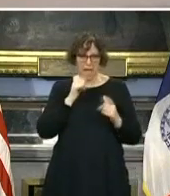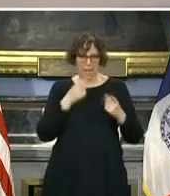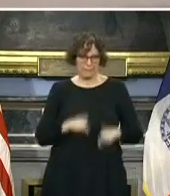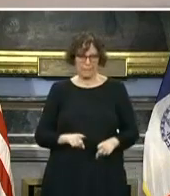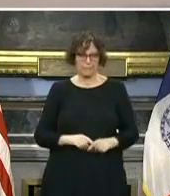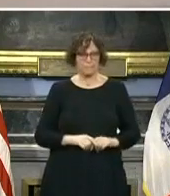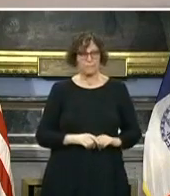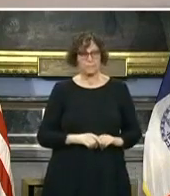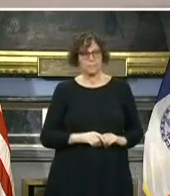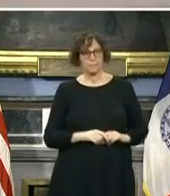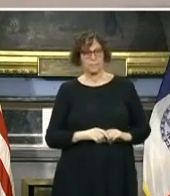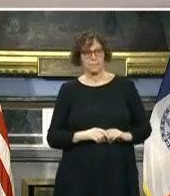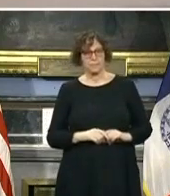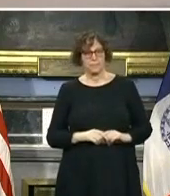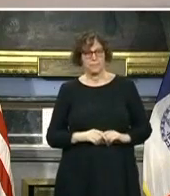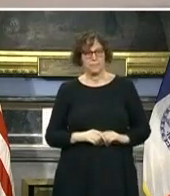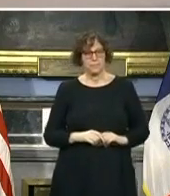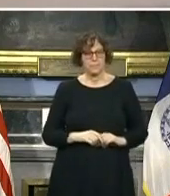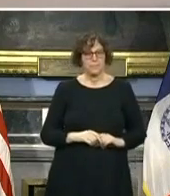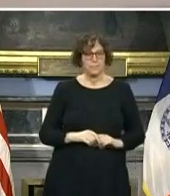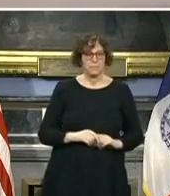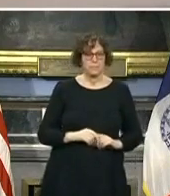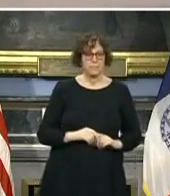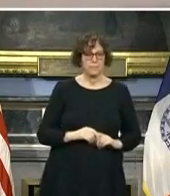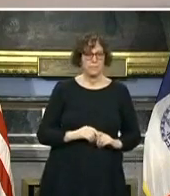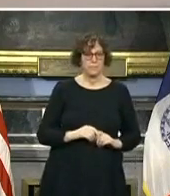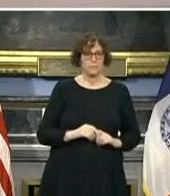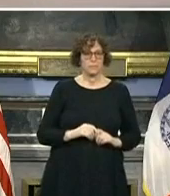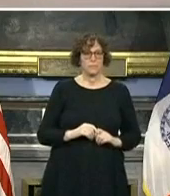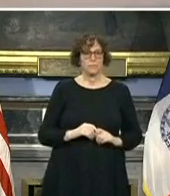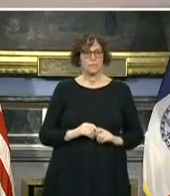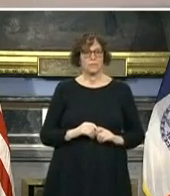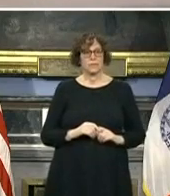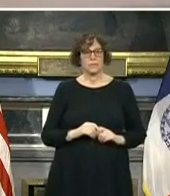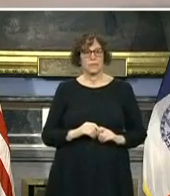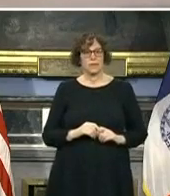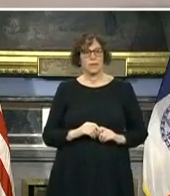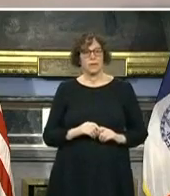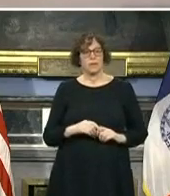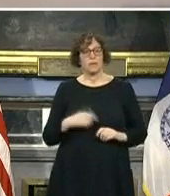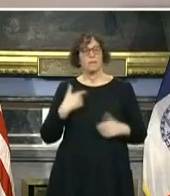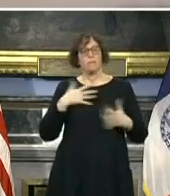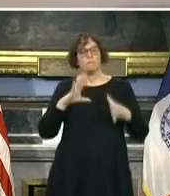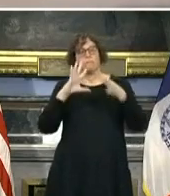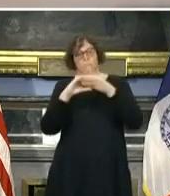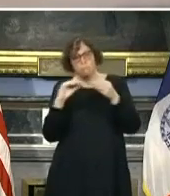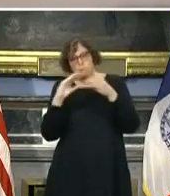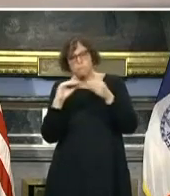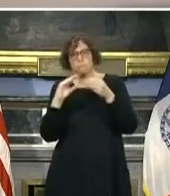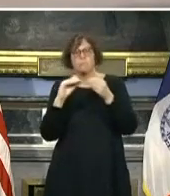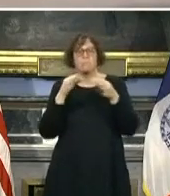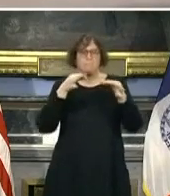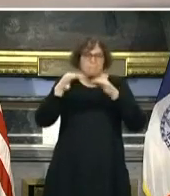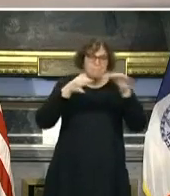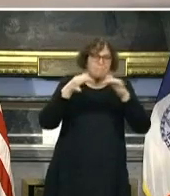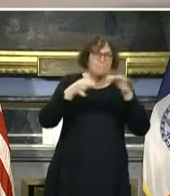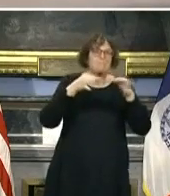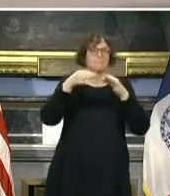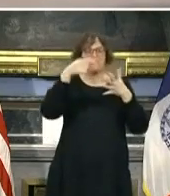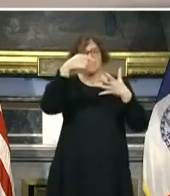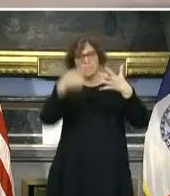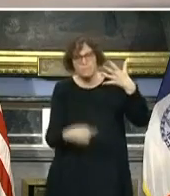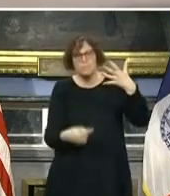we've made the comparison to other infectious illnesses in the past. You all may recall that